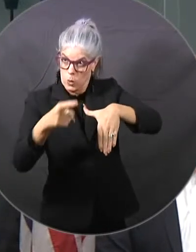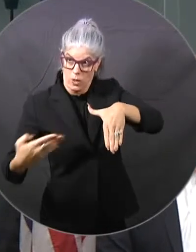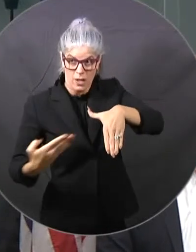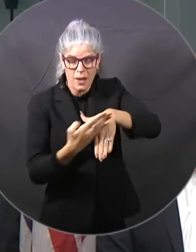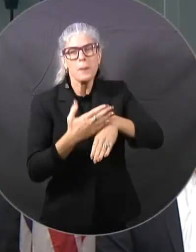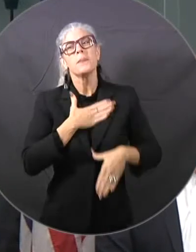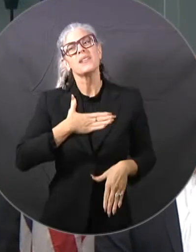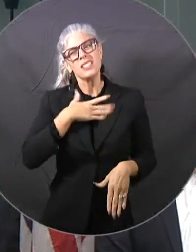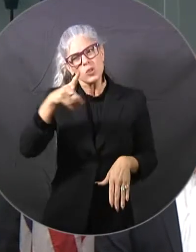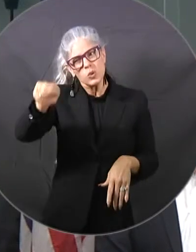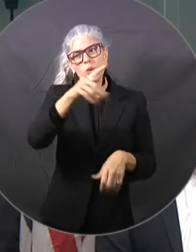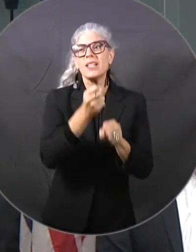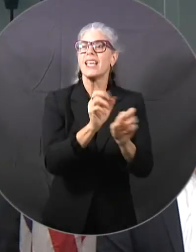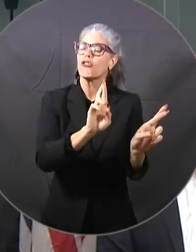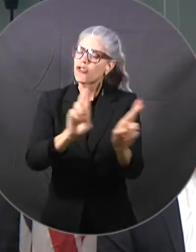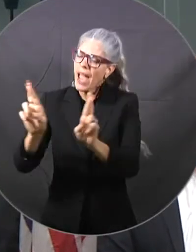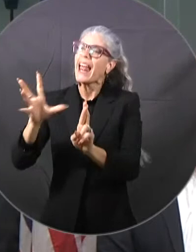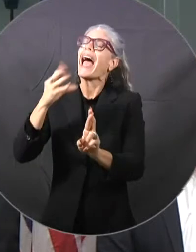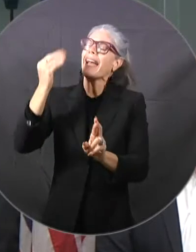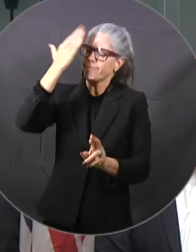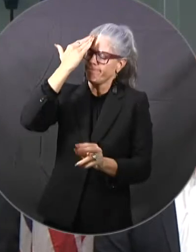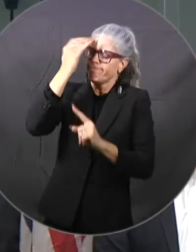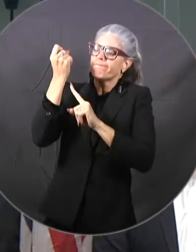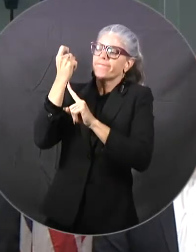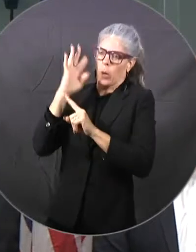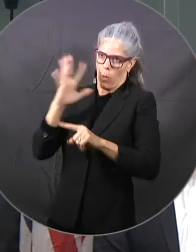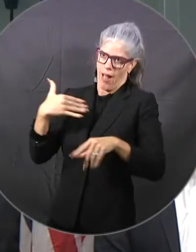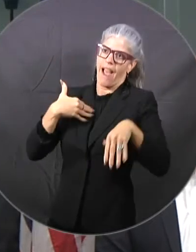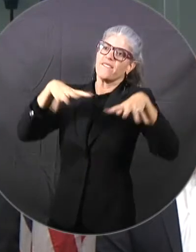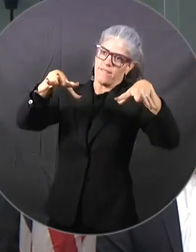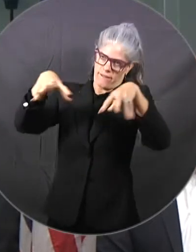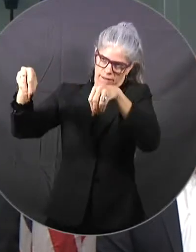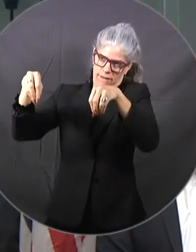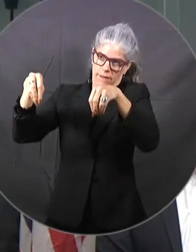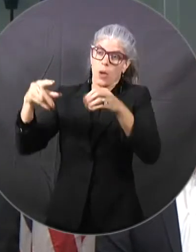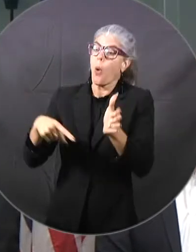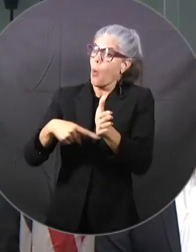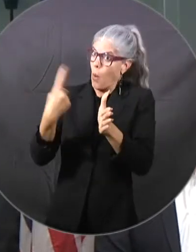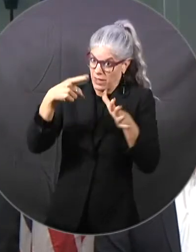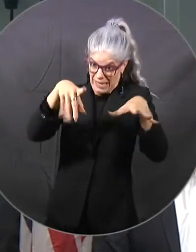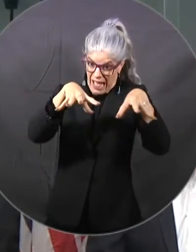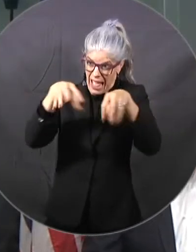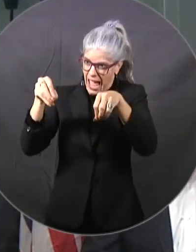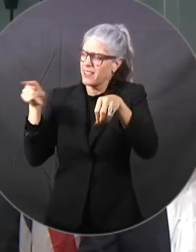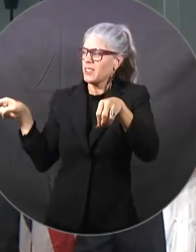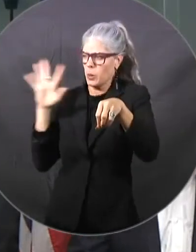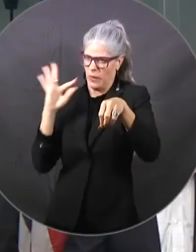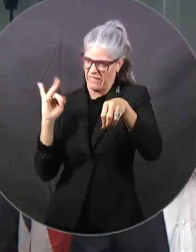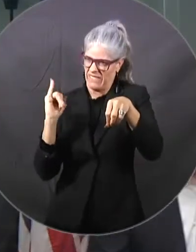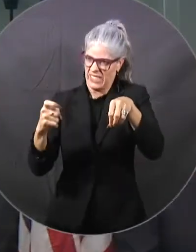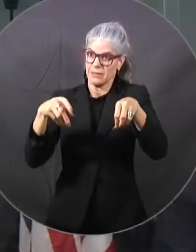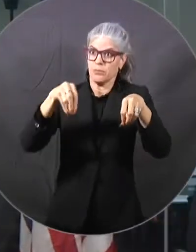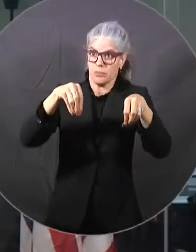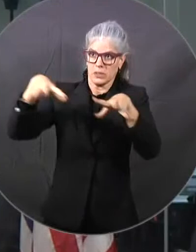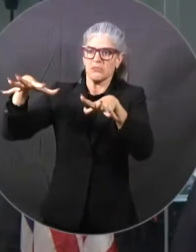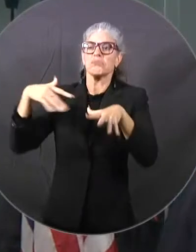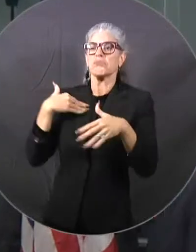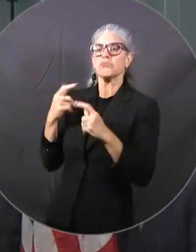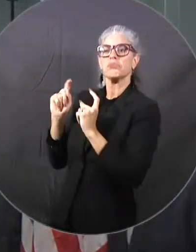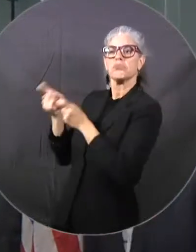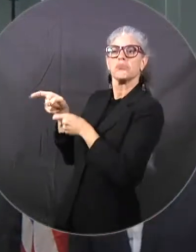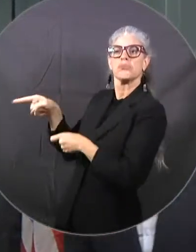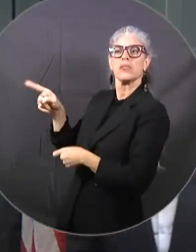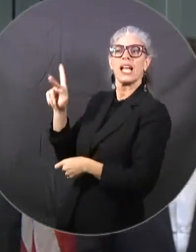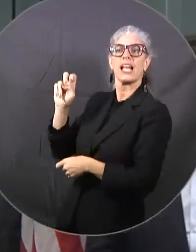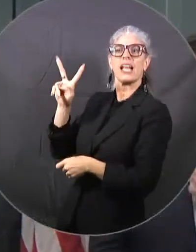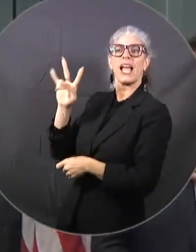the stakeholders to make sure that the power is back on as soon as possible. Okay, we'll hear from Kevin Guthrie.